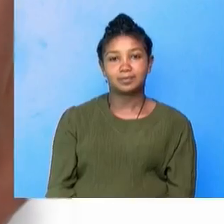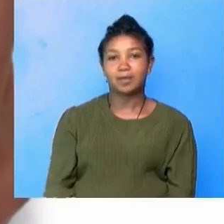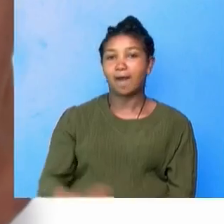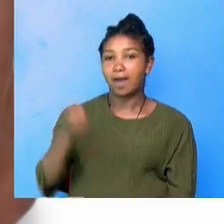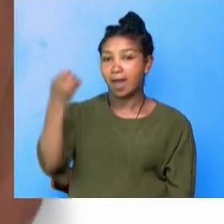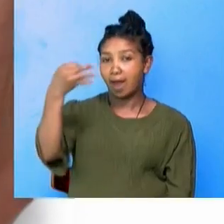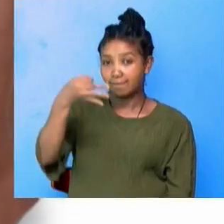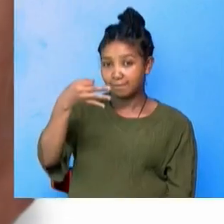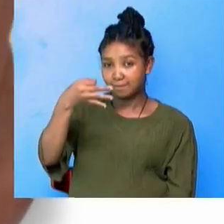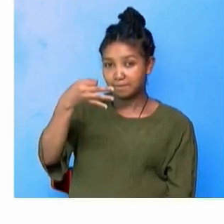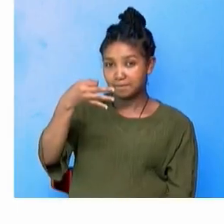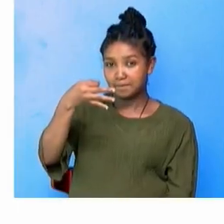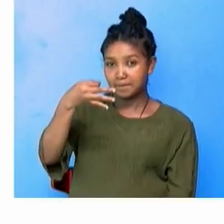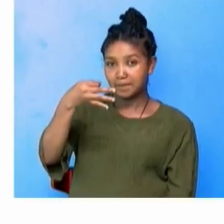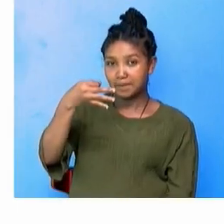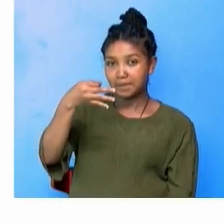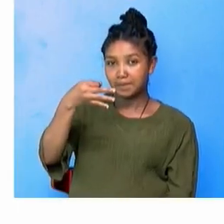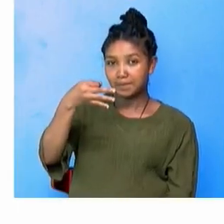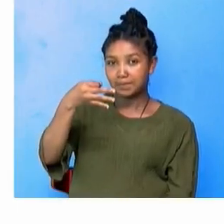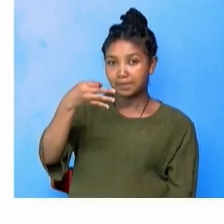eighth,